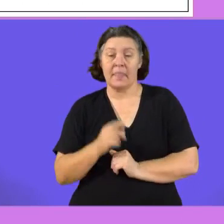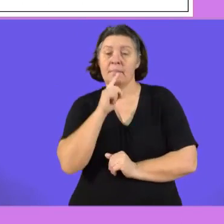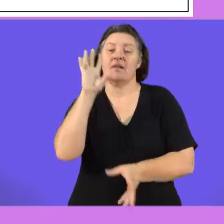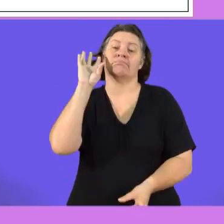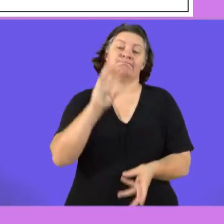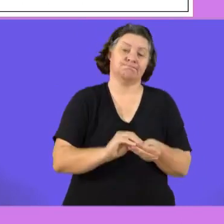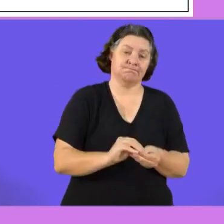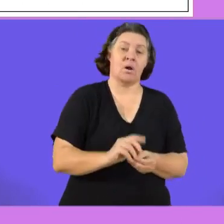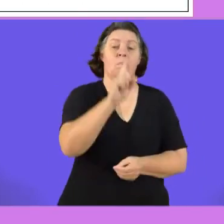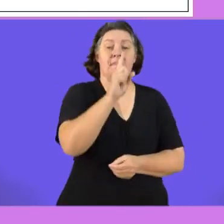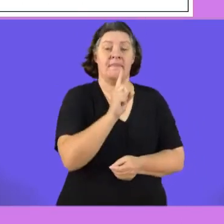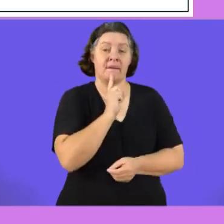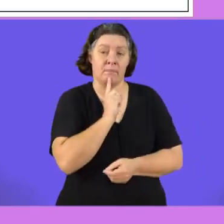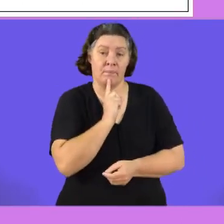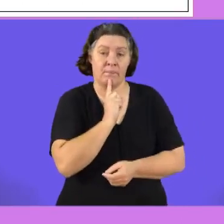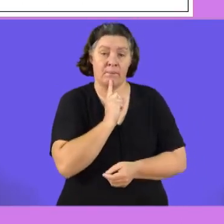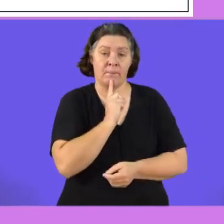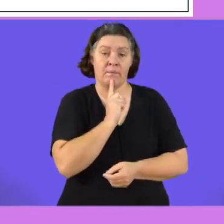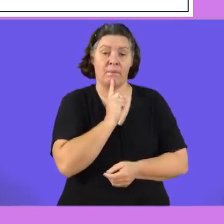So that will give us a total of